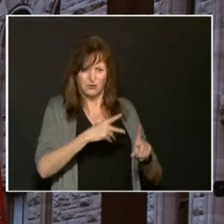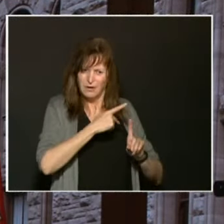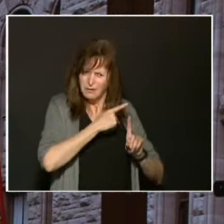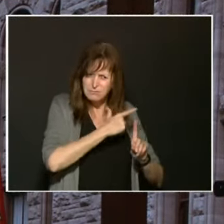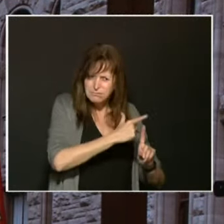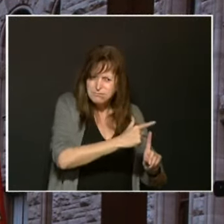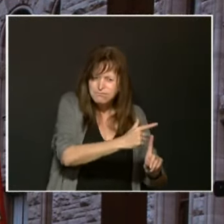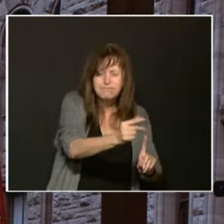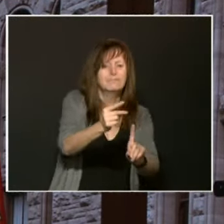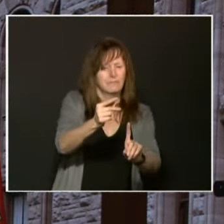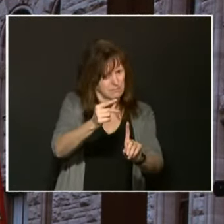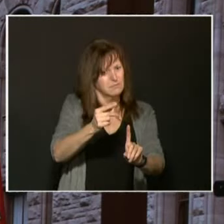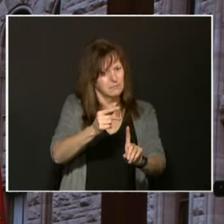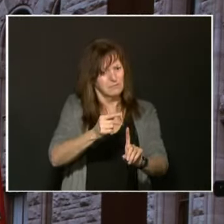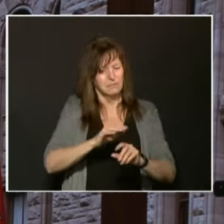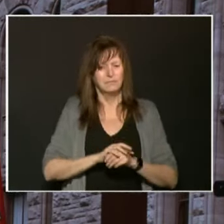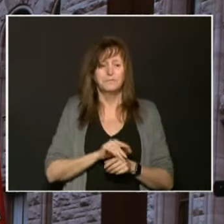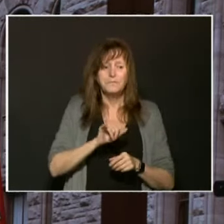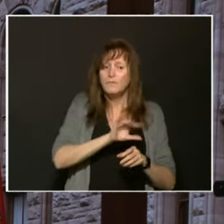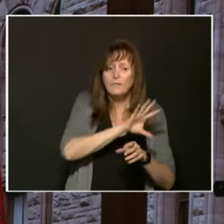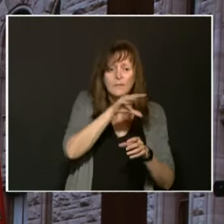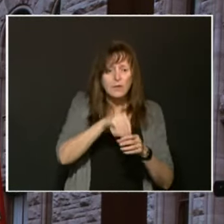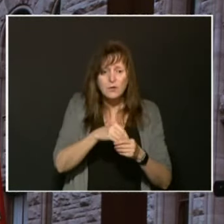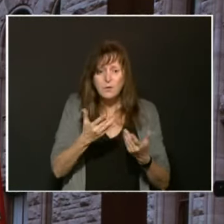Ontario, including